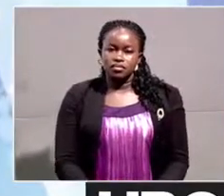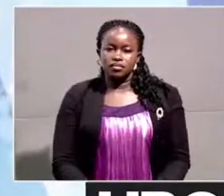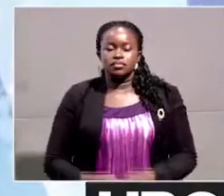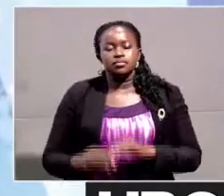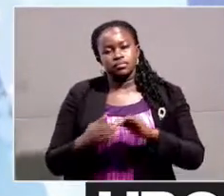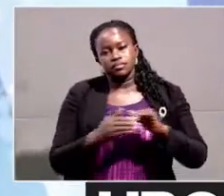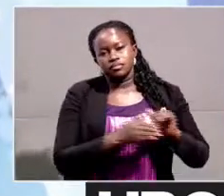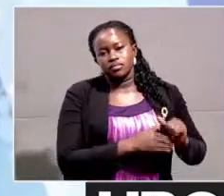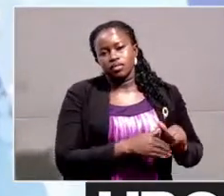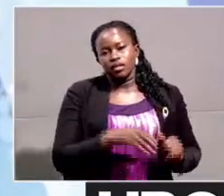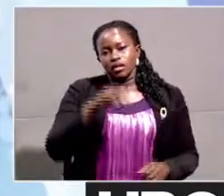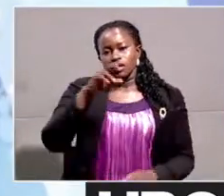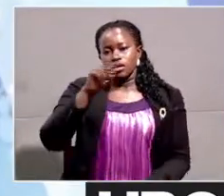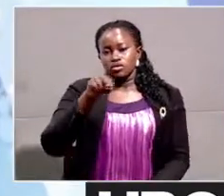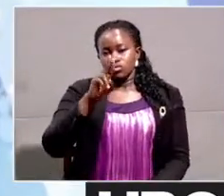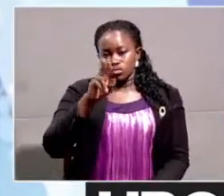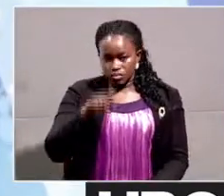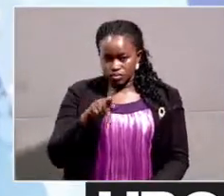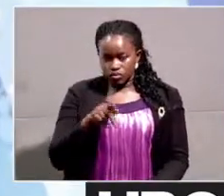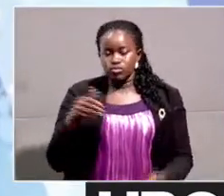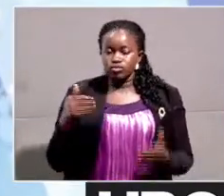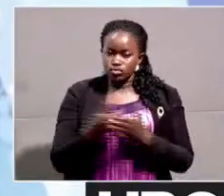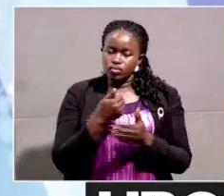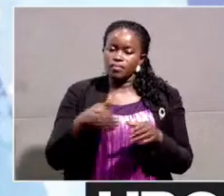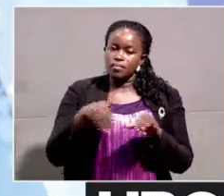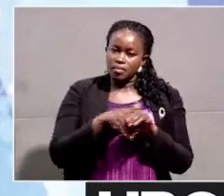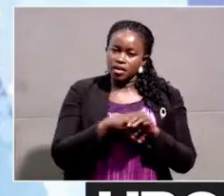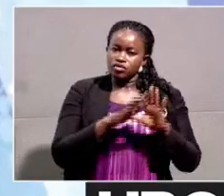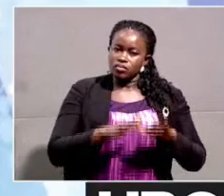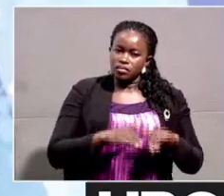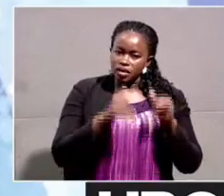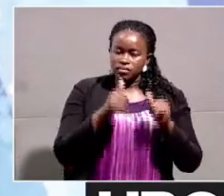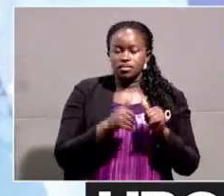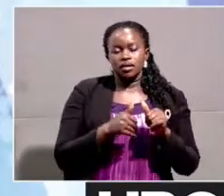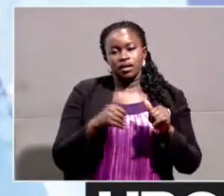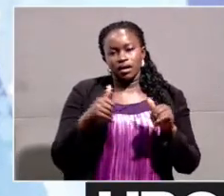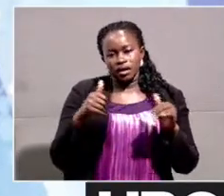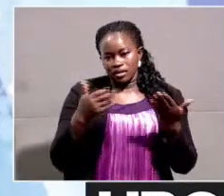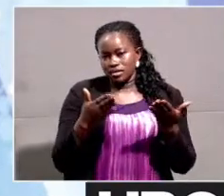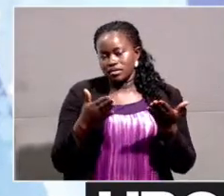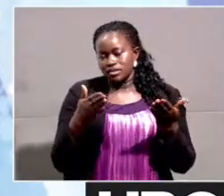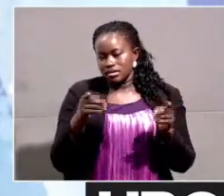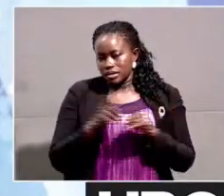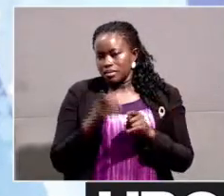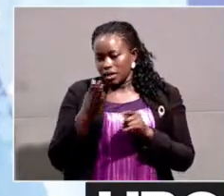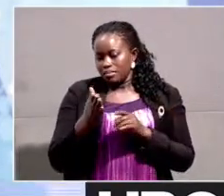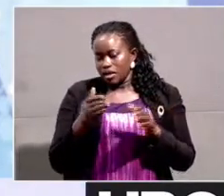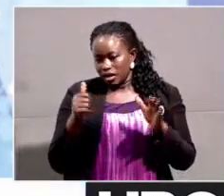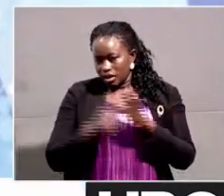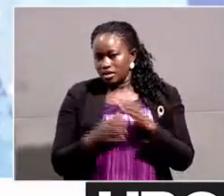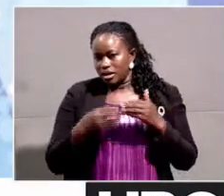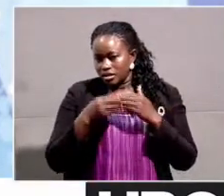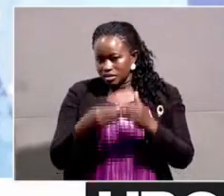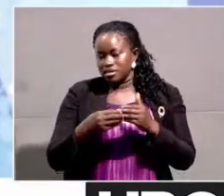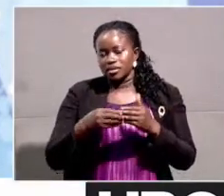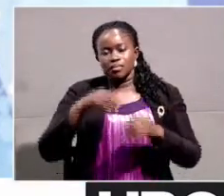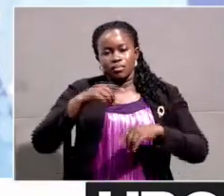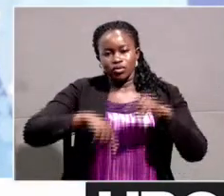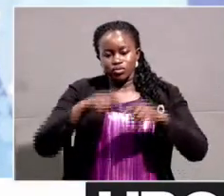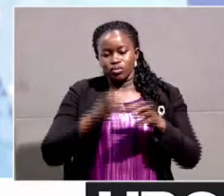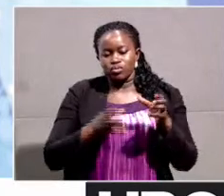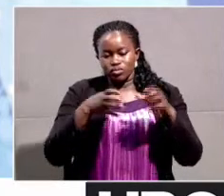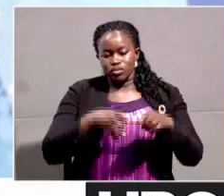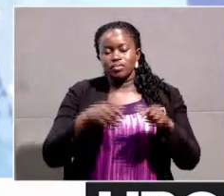The National Unity Platform, new members of parliament, and as a leading opposition party in parliament, have met a year as